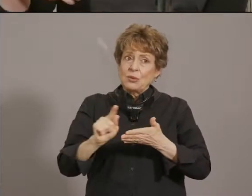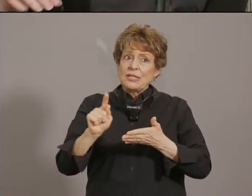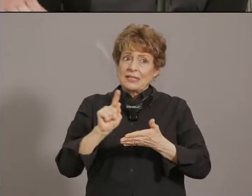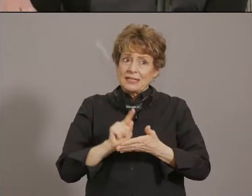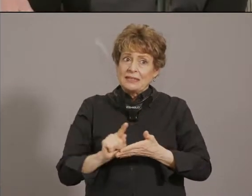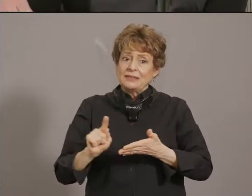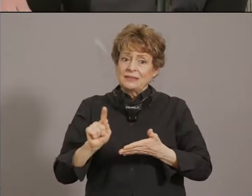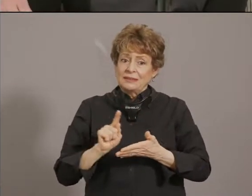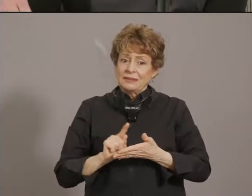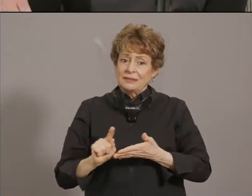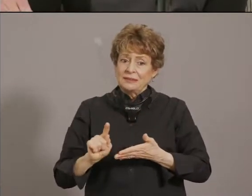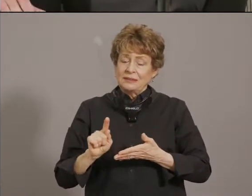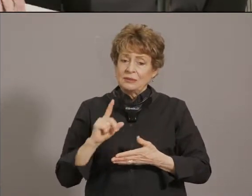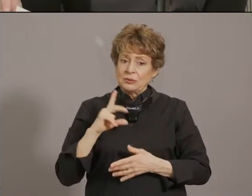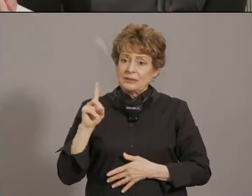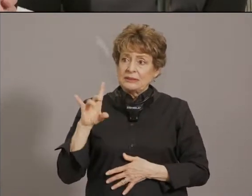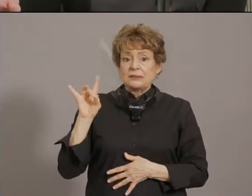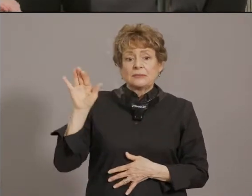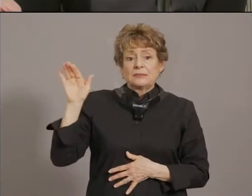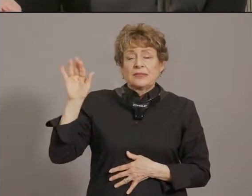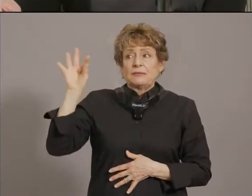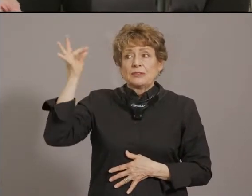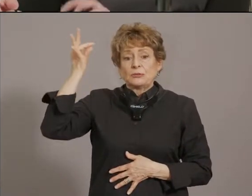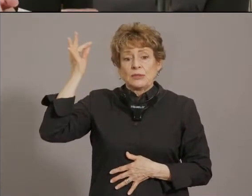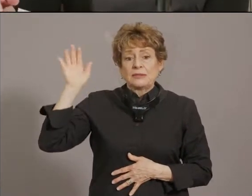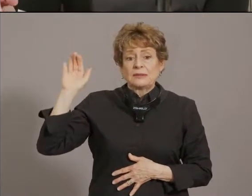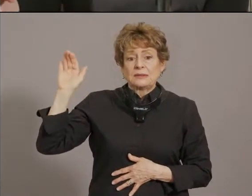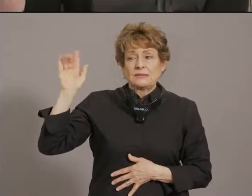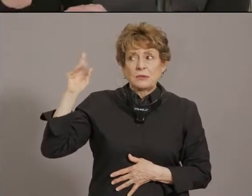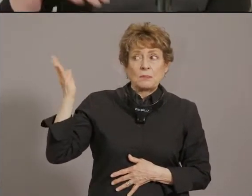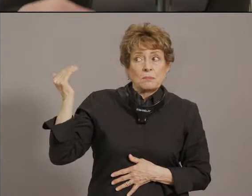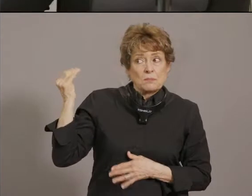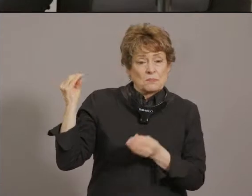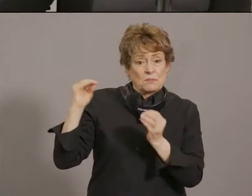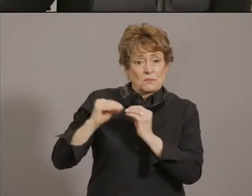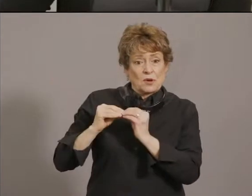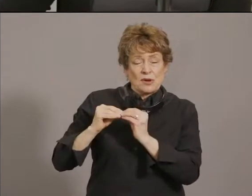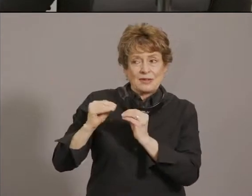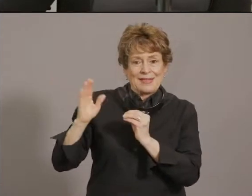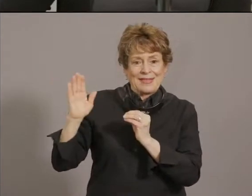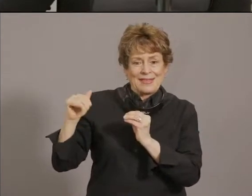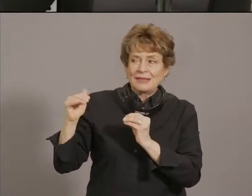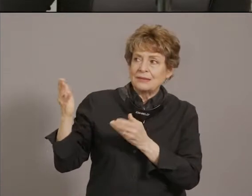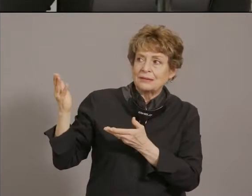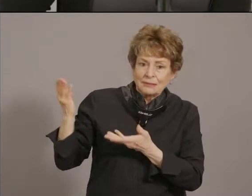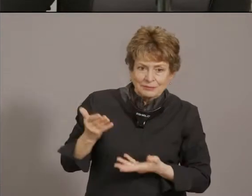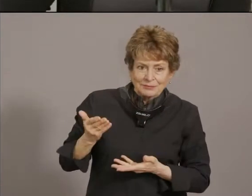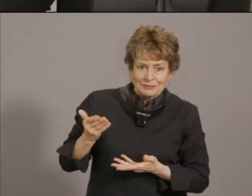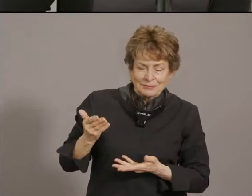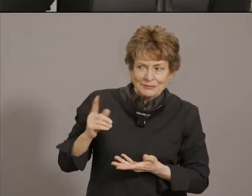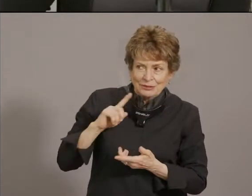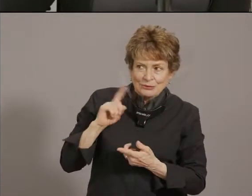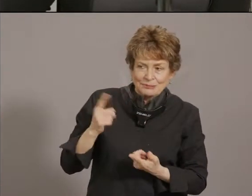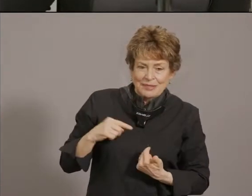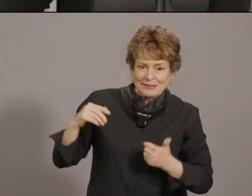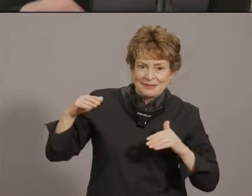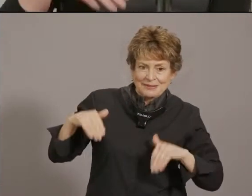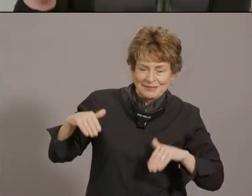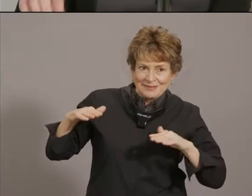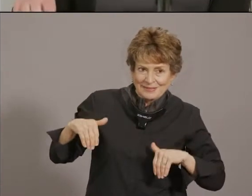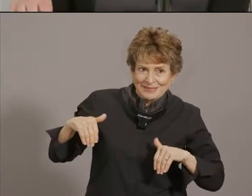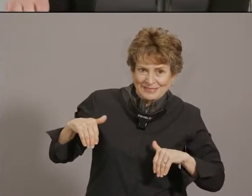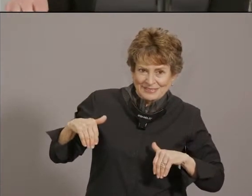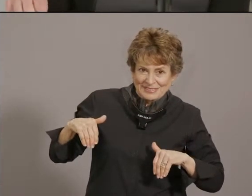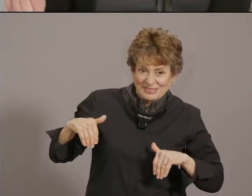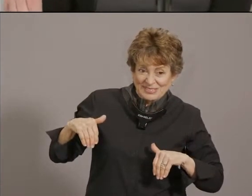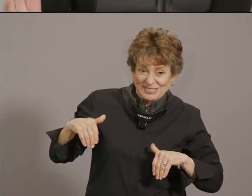doses. That has not been fulfilled just yet, but Arizona is doing, we're doing between 90 and 95%